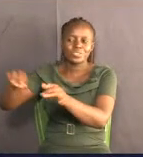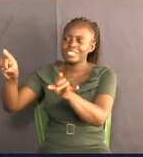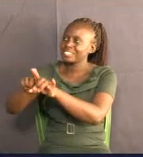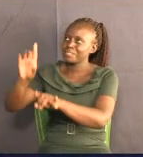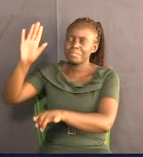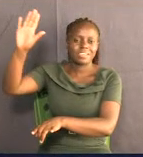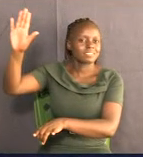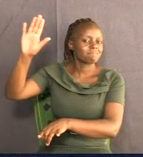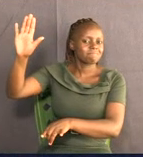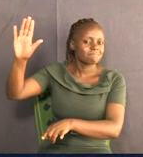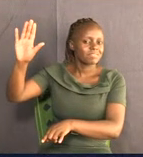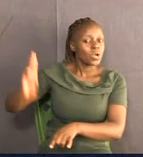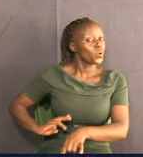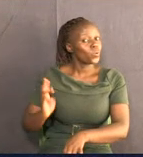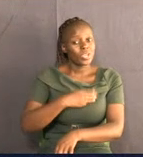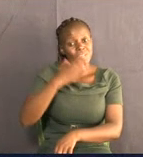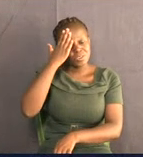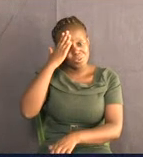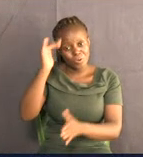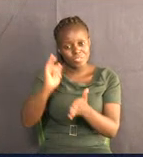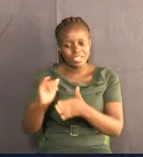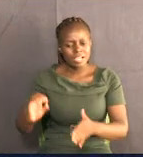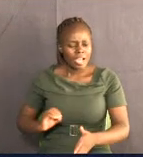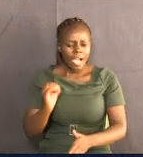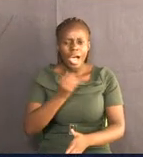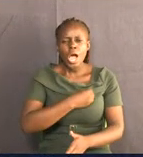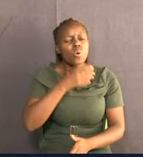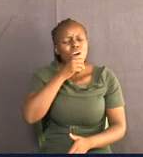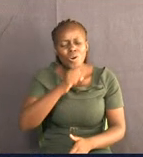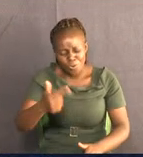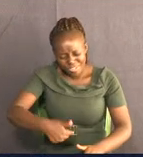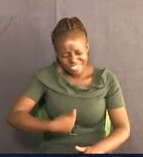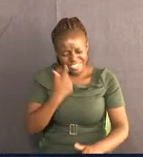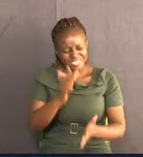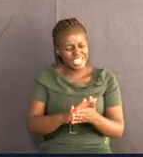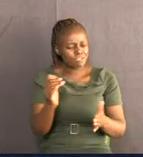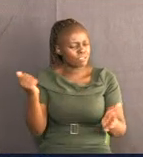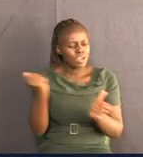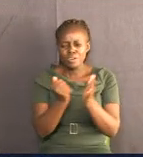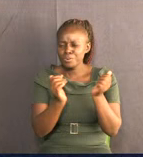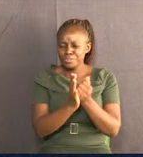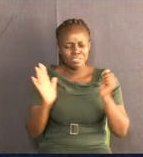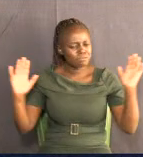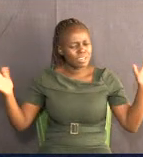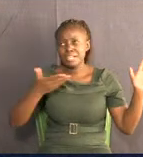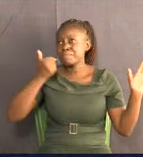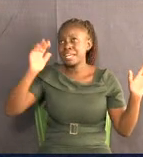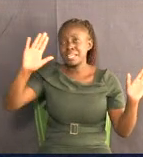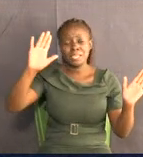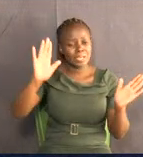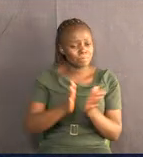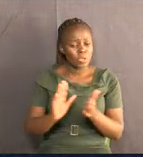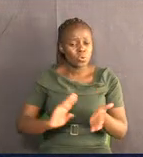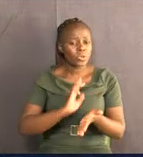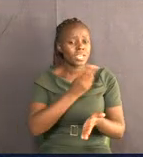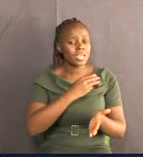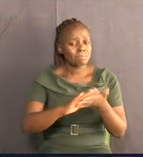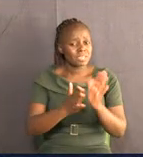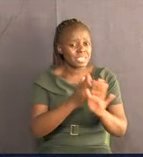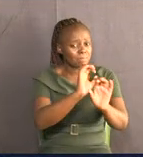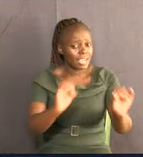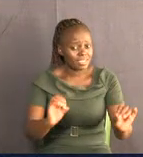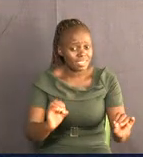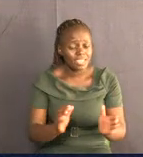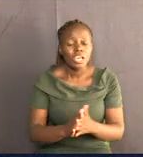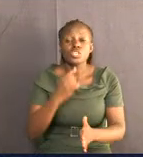his." We know that our old self was crucified with him in order that the body of sin might be brought to nothing, so that we will no longer be enslaved